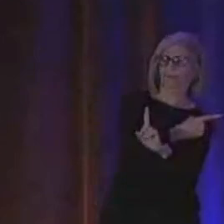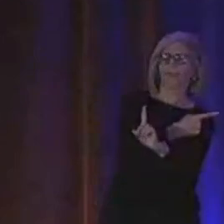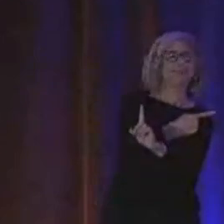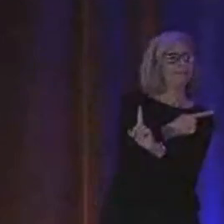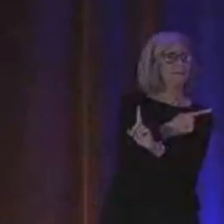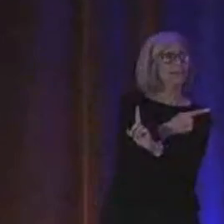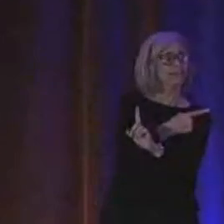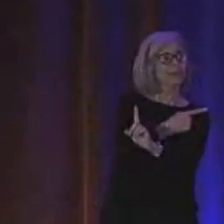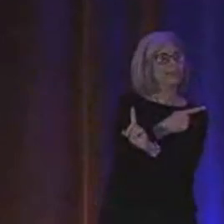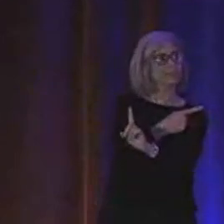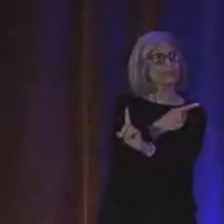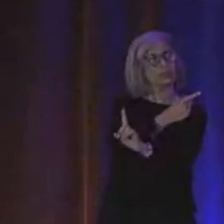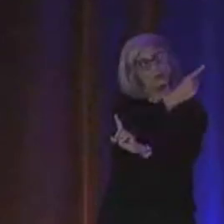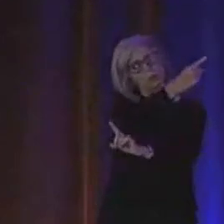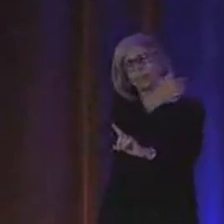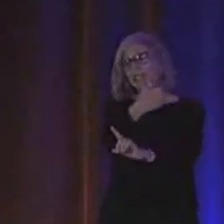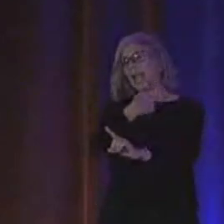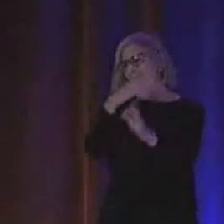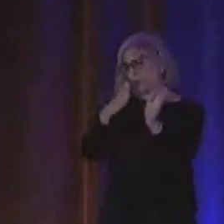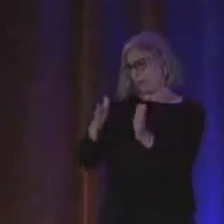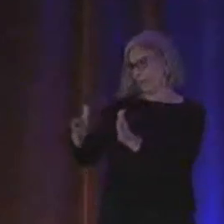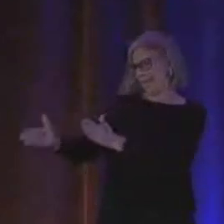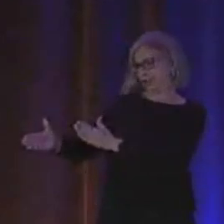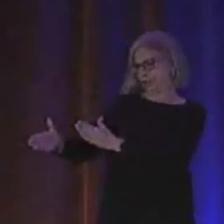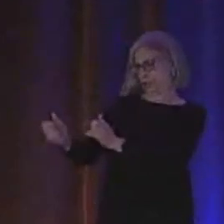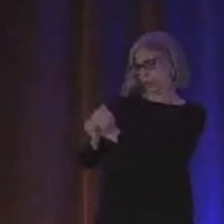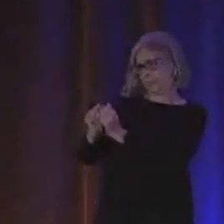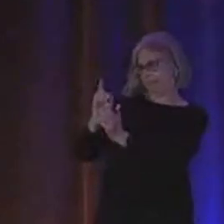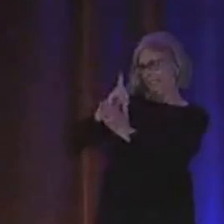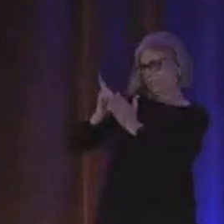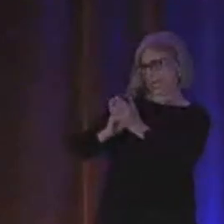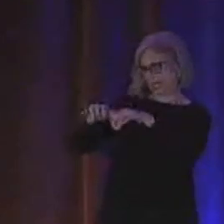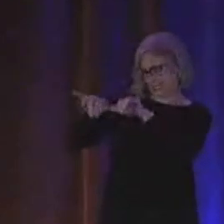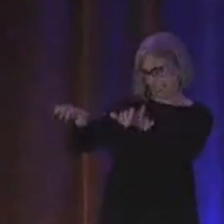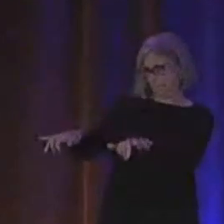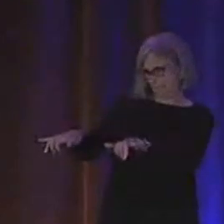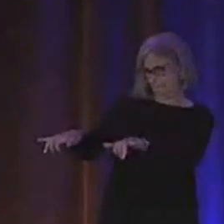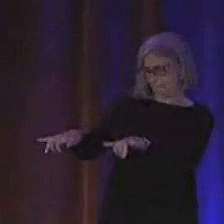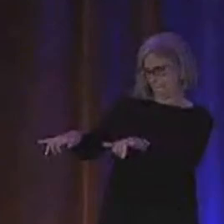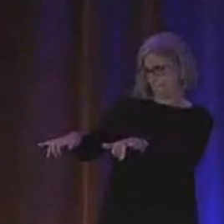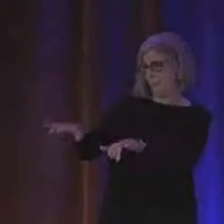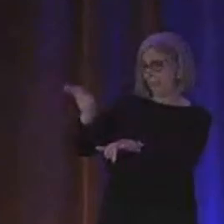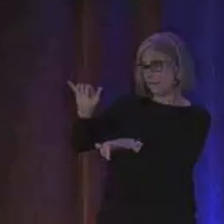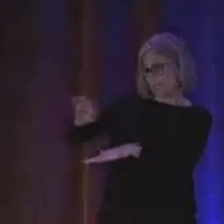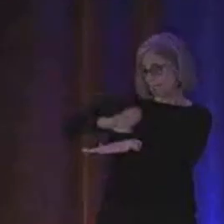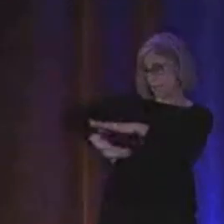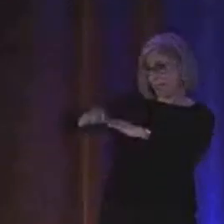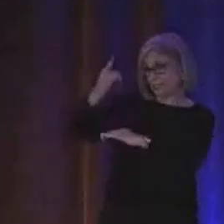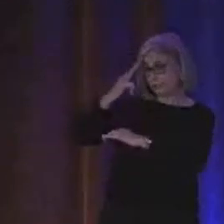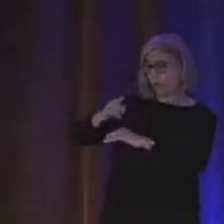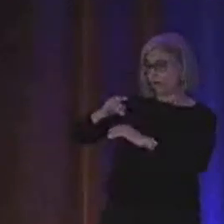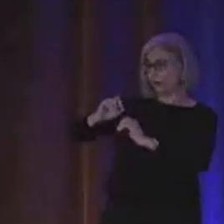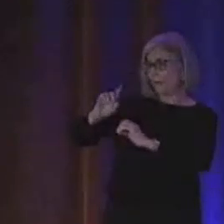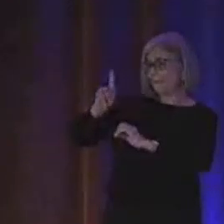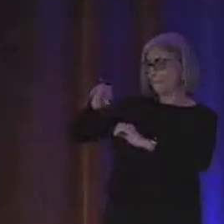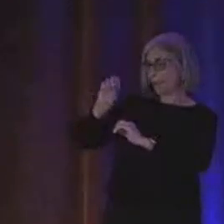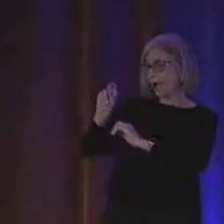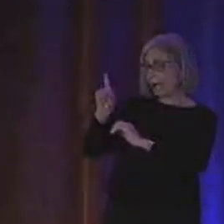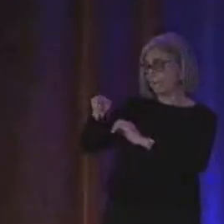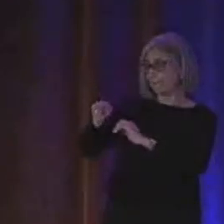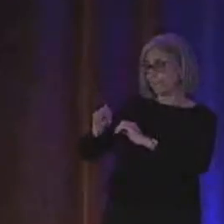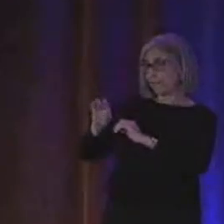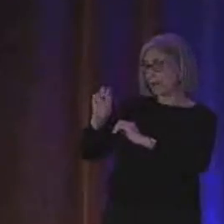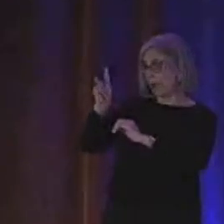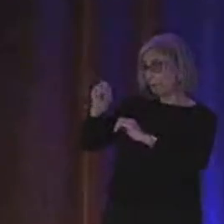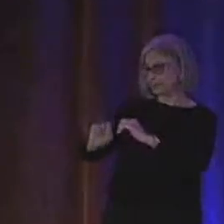So we have this one pattern in a design system that is the basis for things like pop-ups,